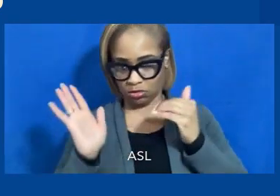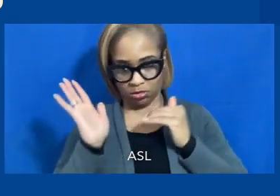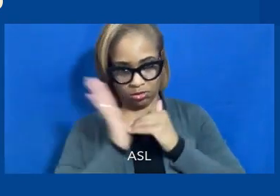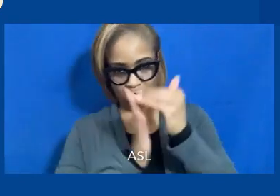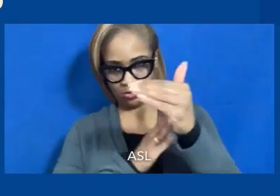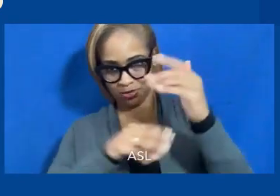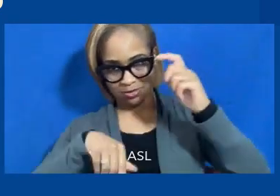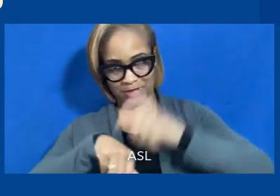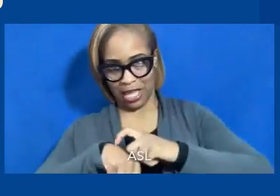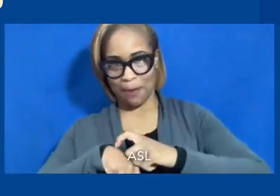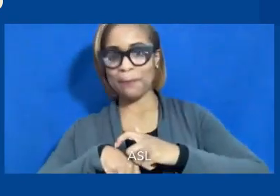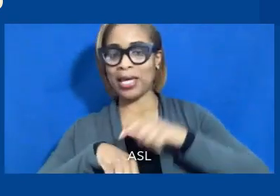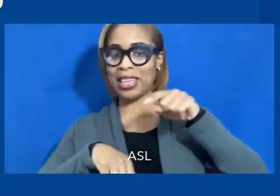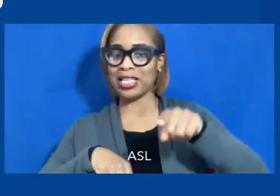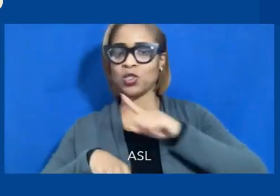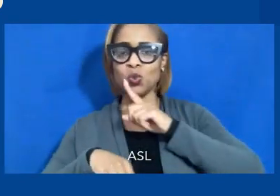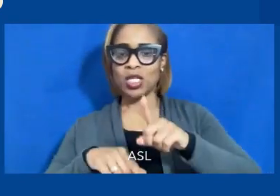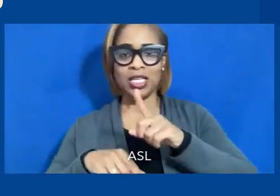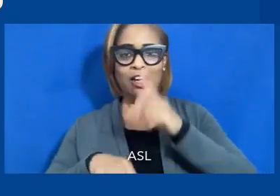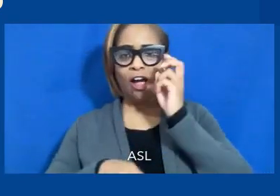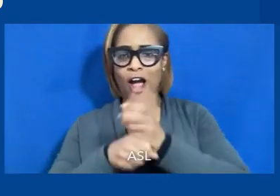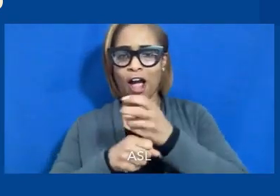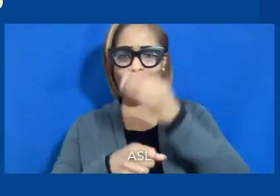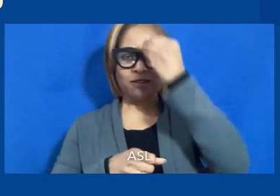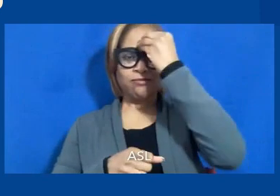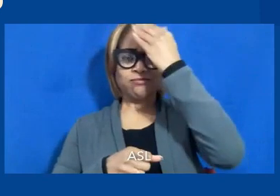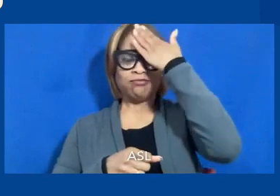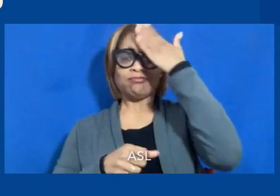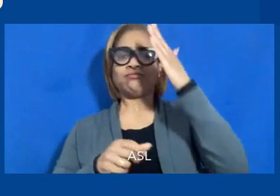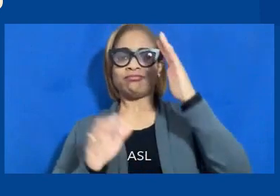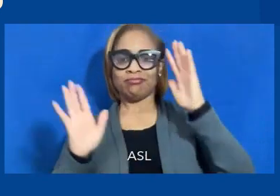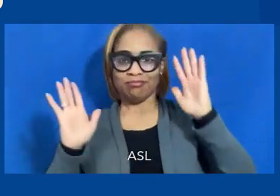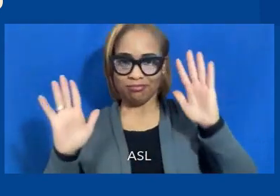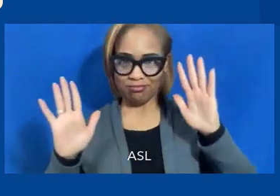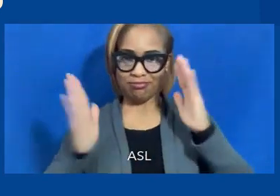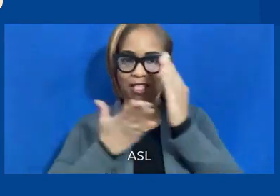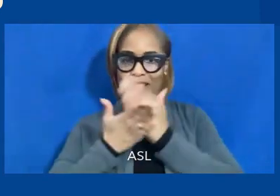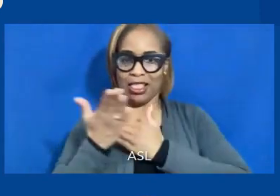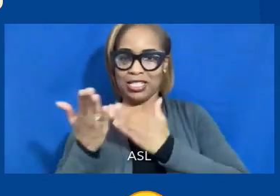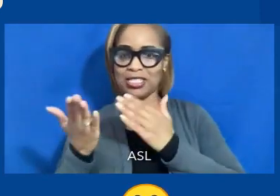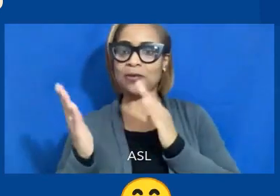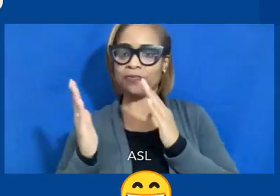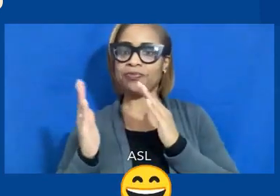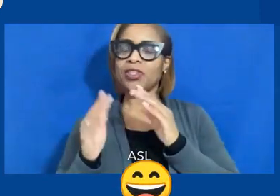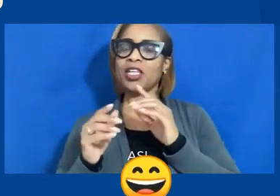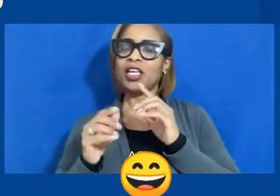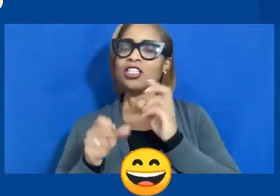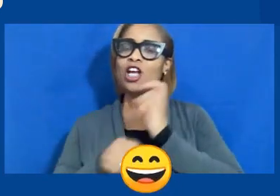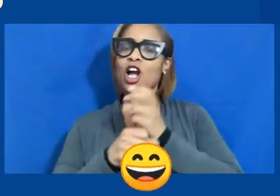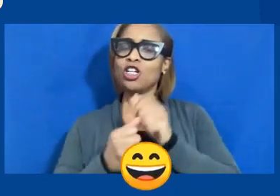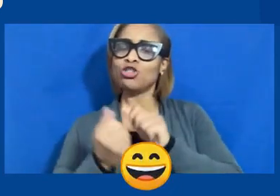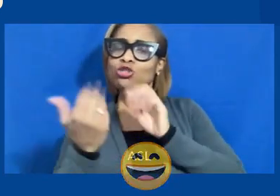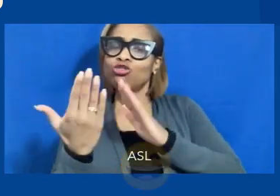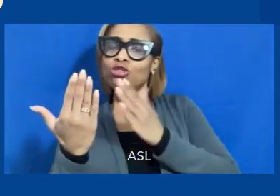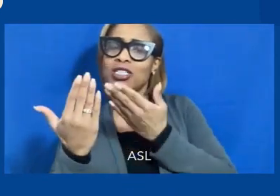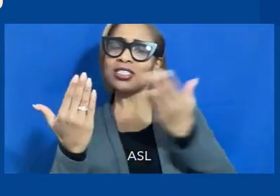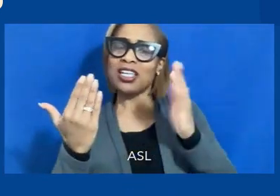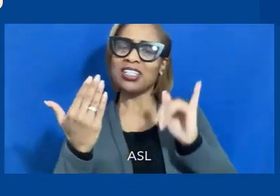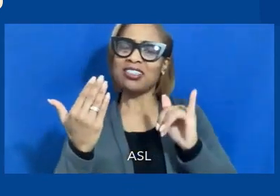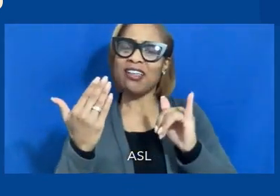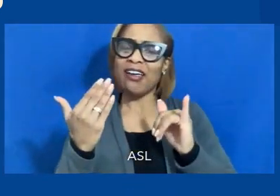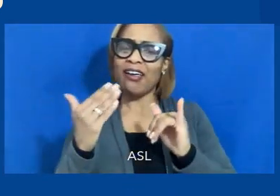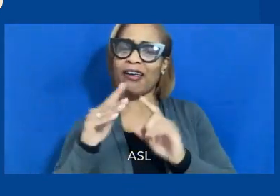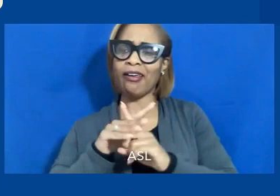very hard one lesson. I think the time to address the kinds of things that are coming up in the guidelines